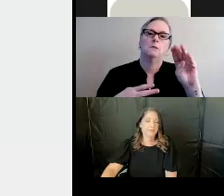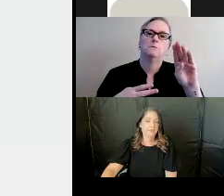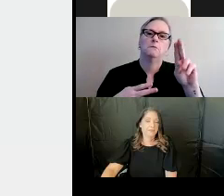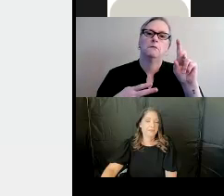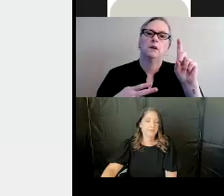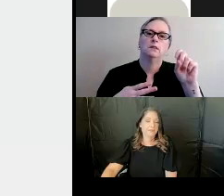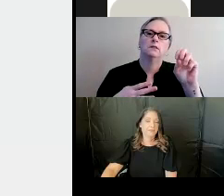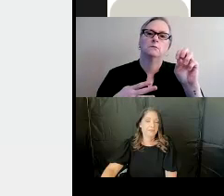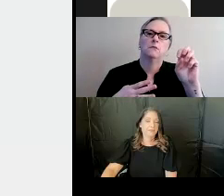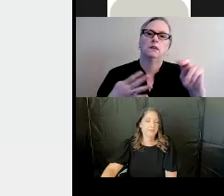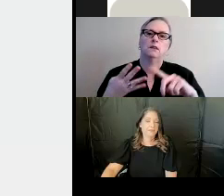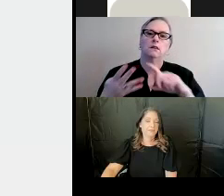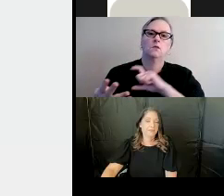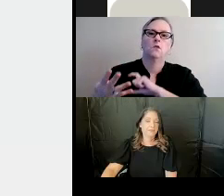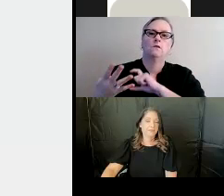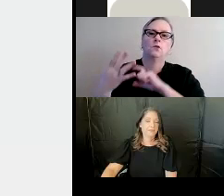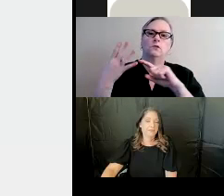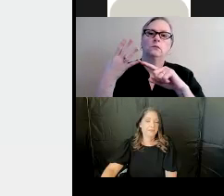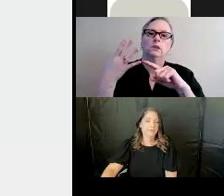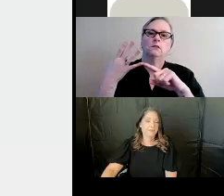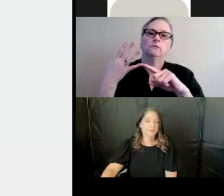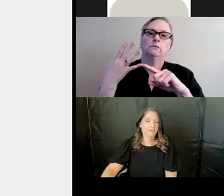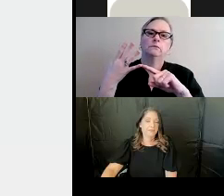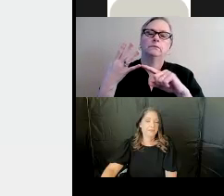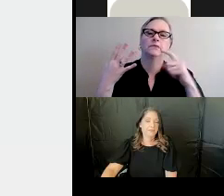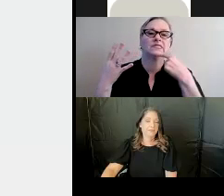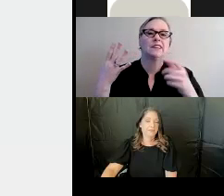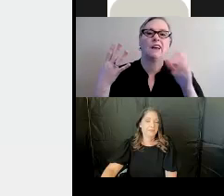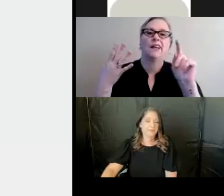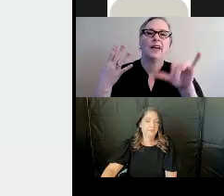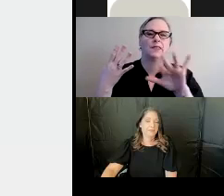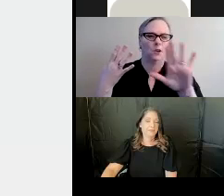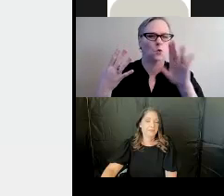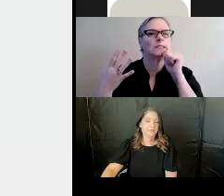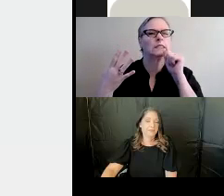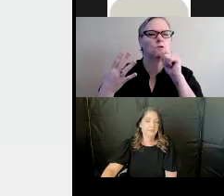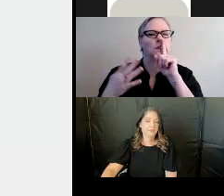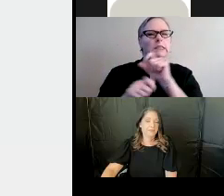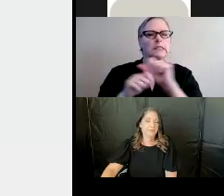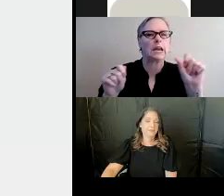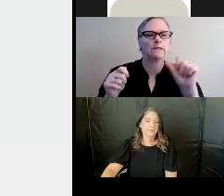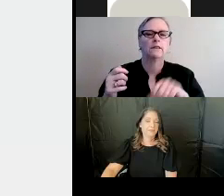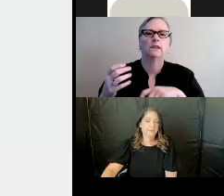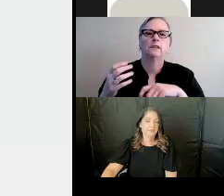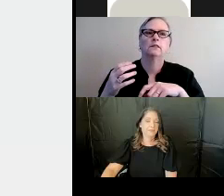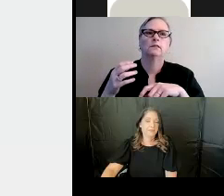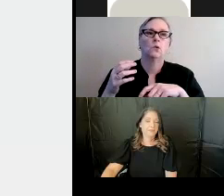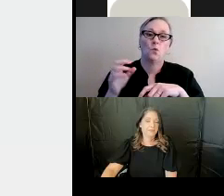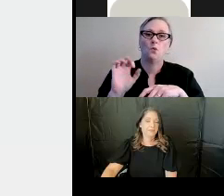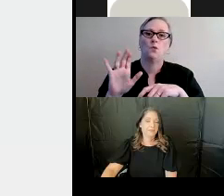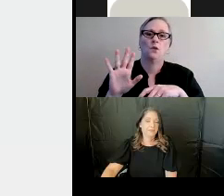C, Law Enforcement, D, tell Kathy their secret is safe with him, or E, B, and